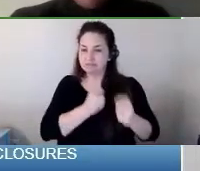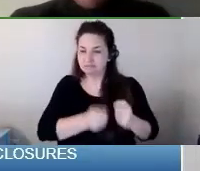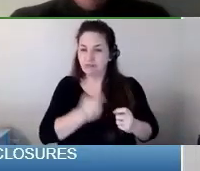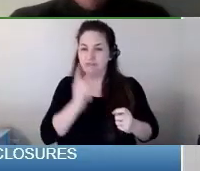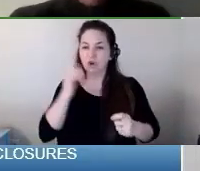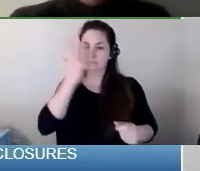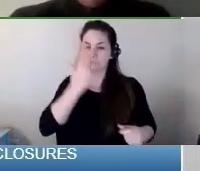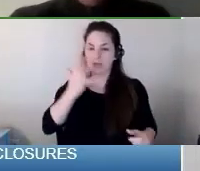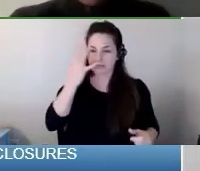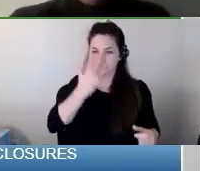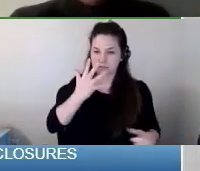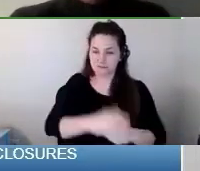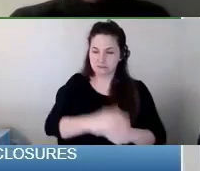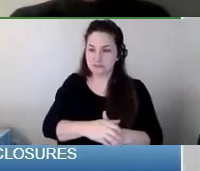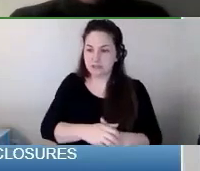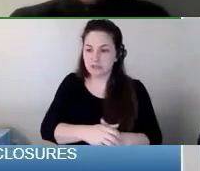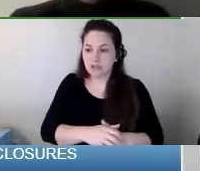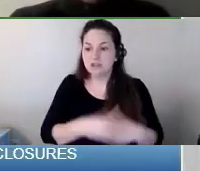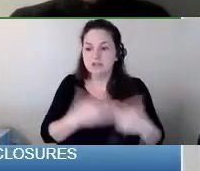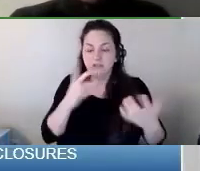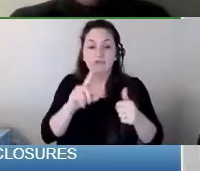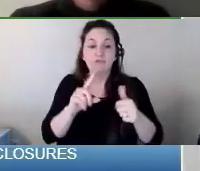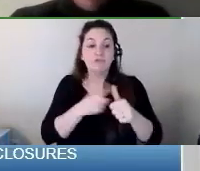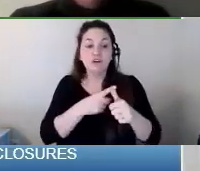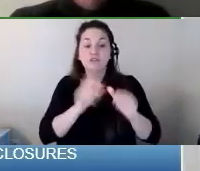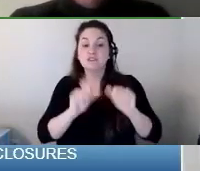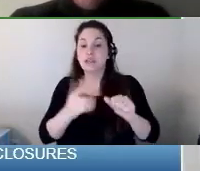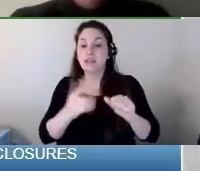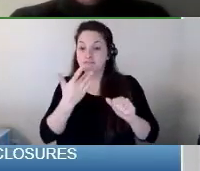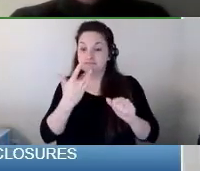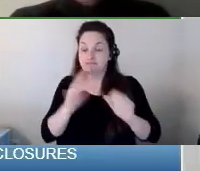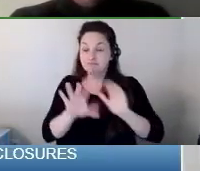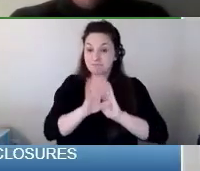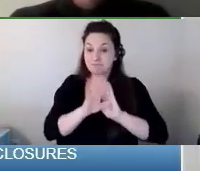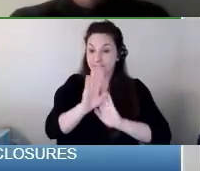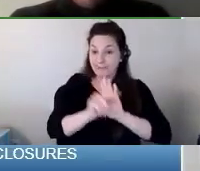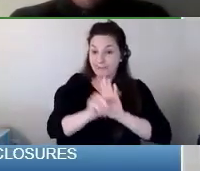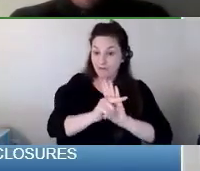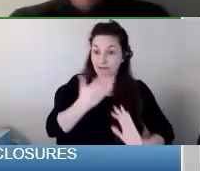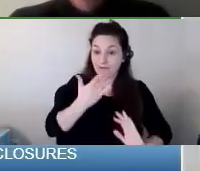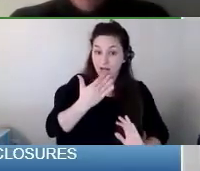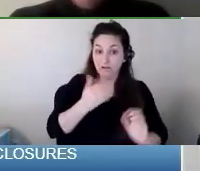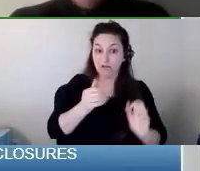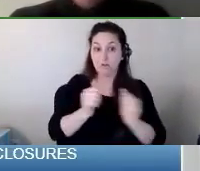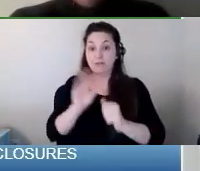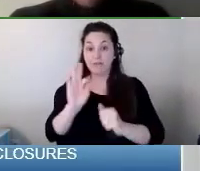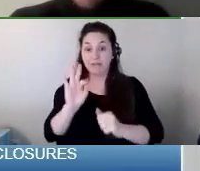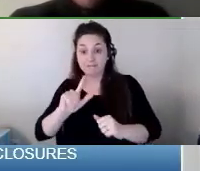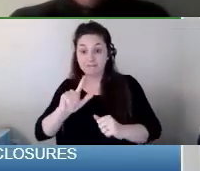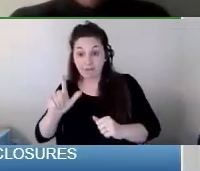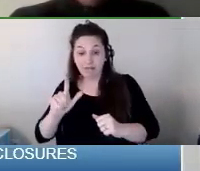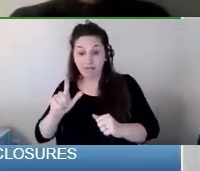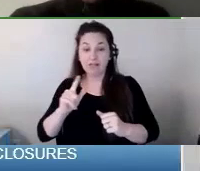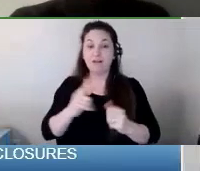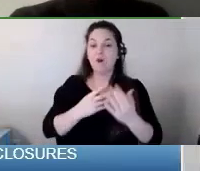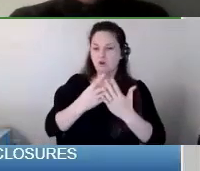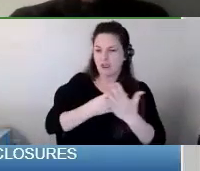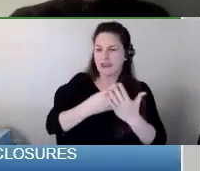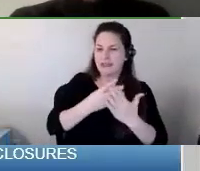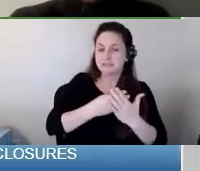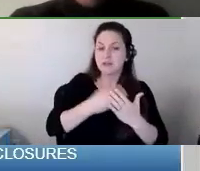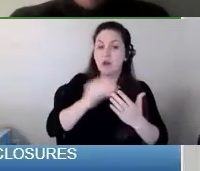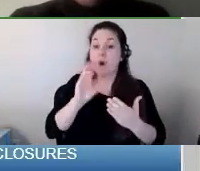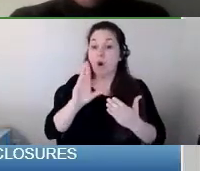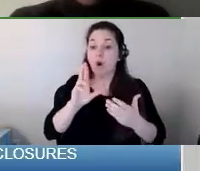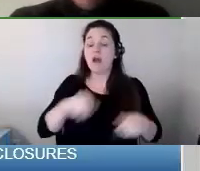aesthetics. So first of all, we can choose a background color with a fill or a gradient, I should say, or we can